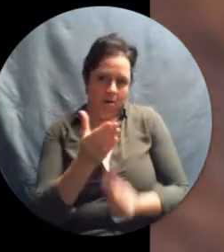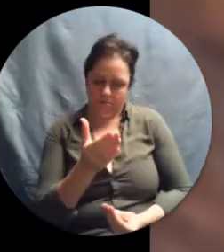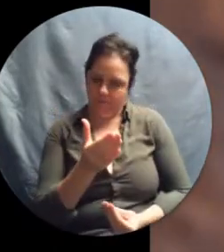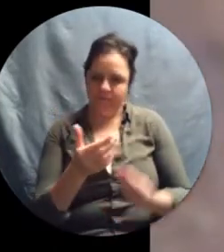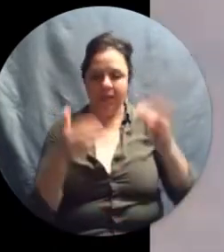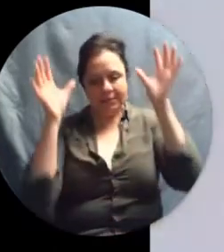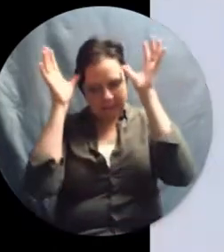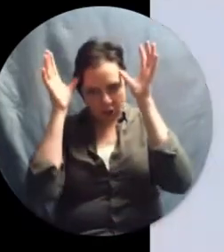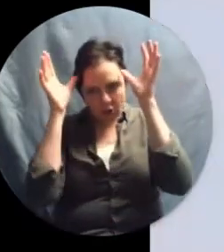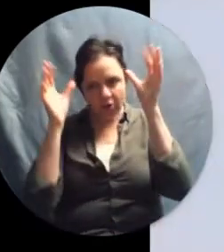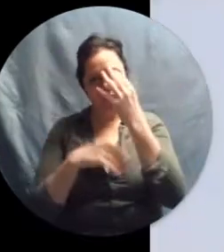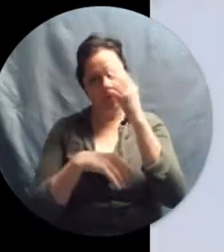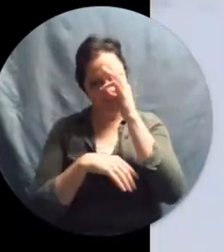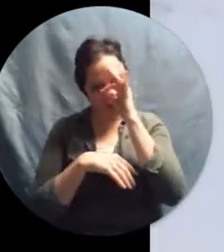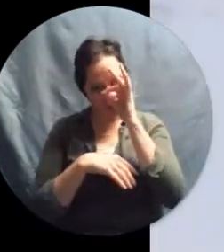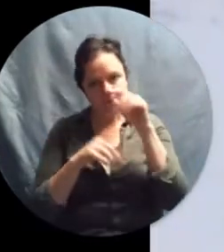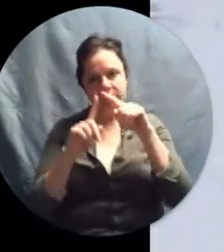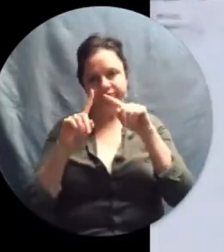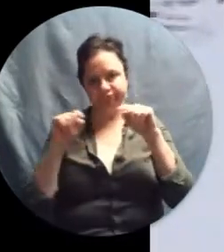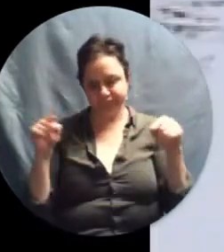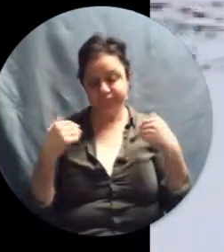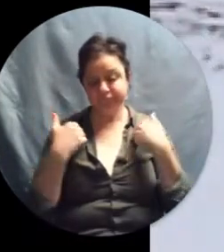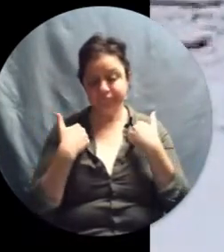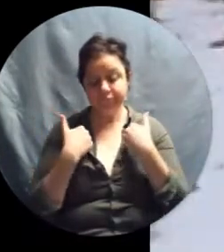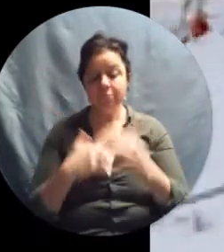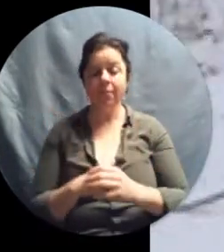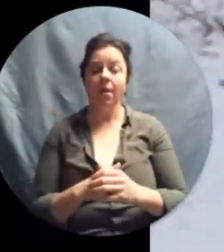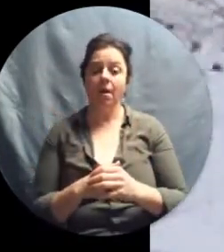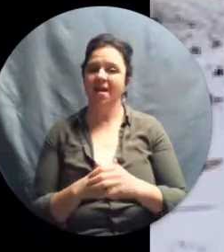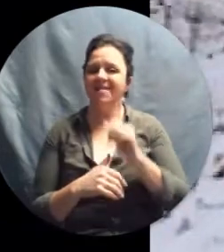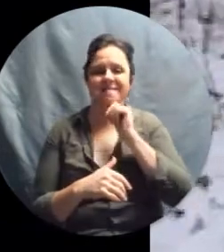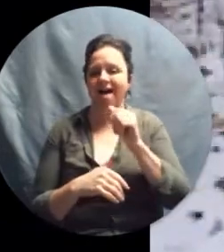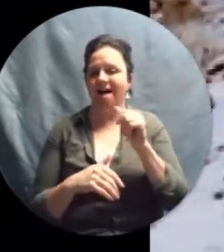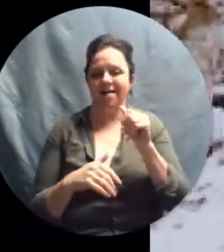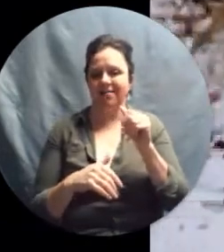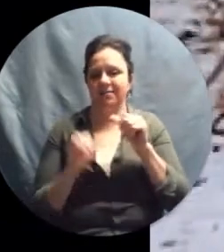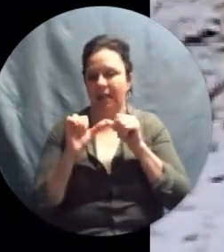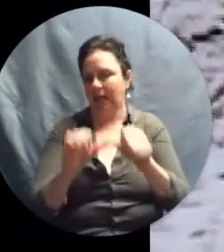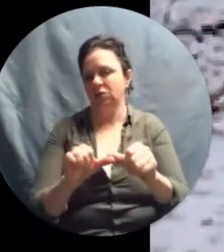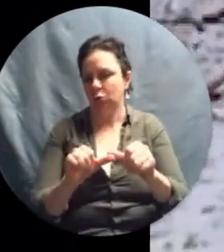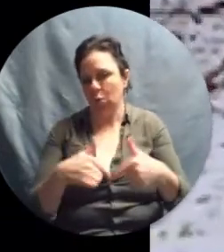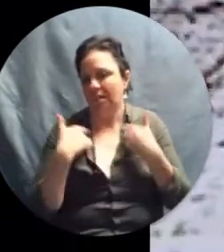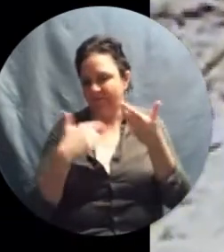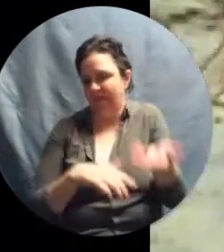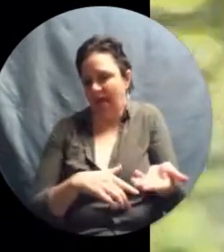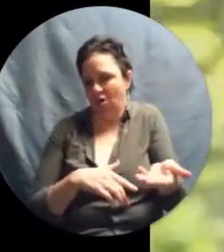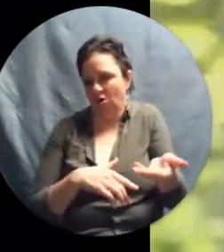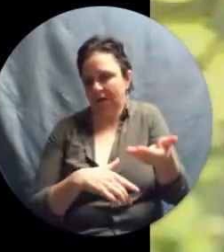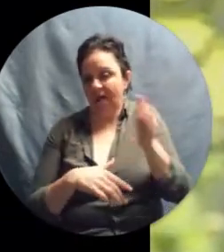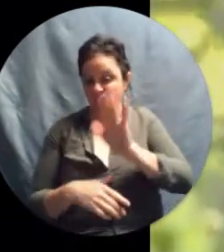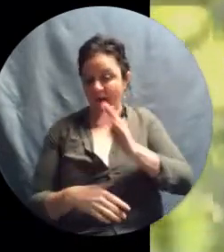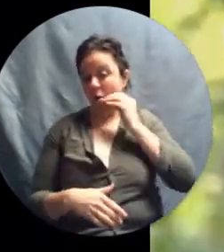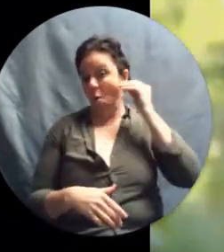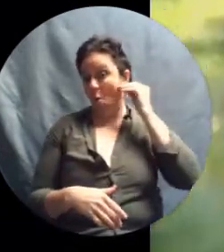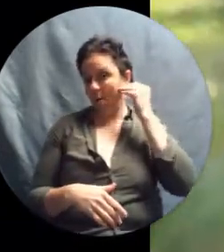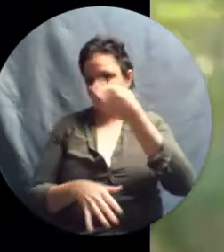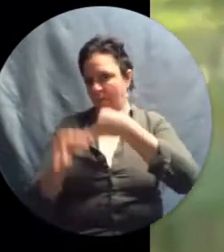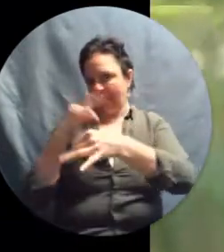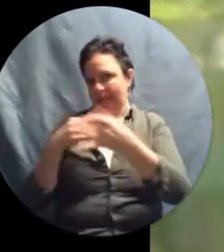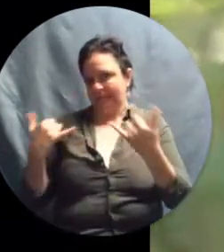Deer, fox, those types of animals. And so they're not going to be really, their habitat's just kind of been replaced with something else. They don't